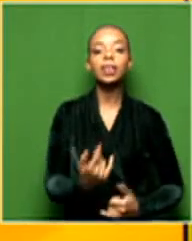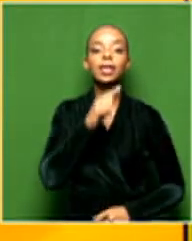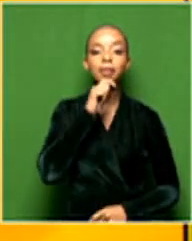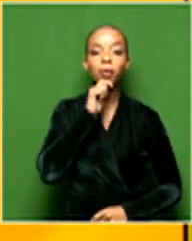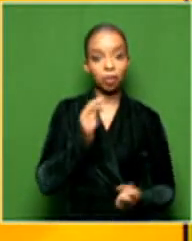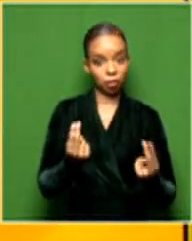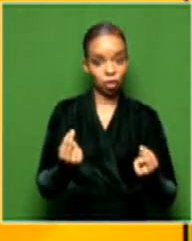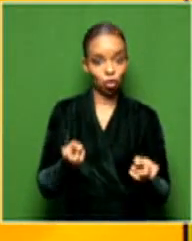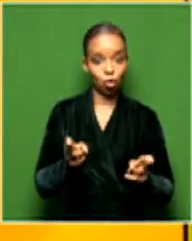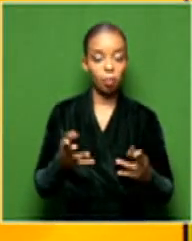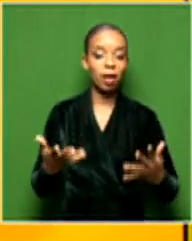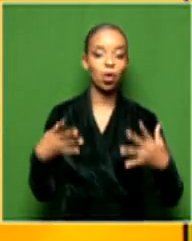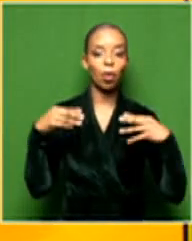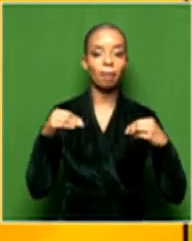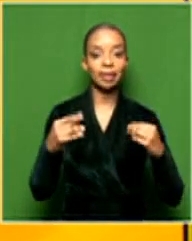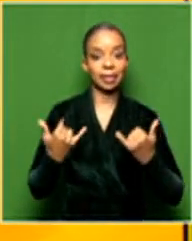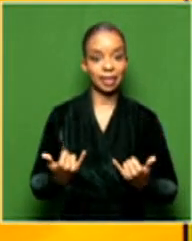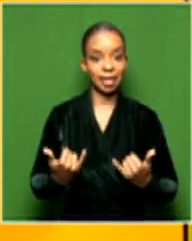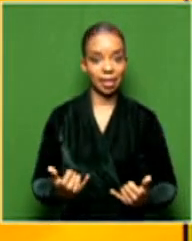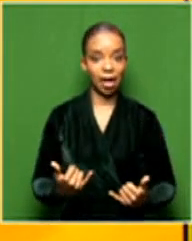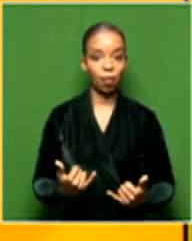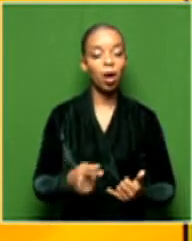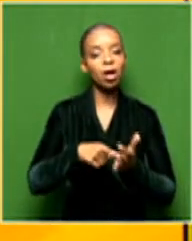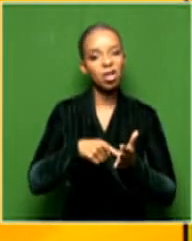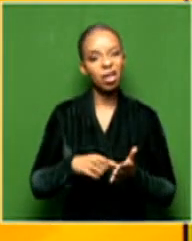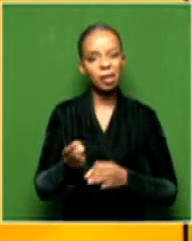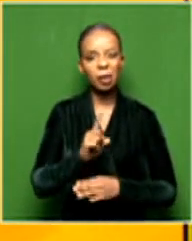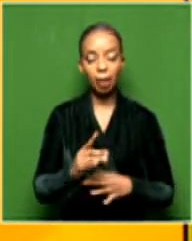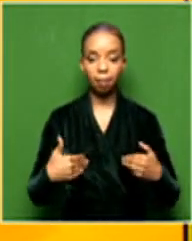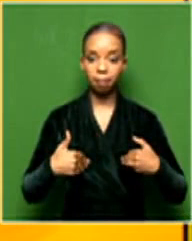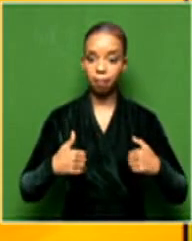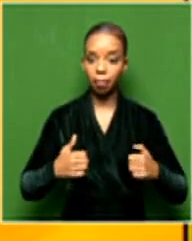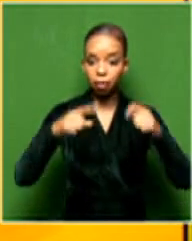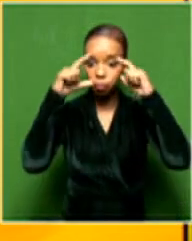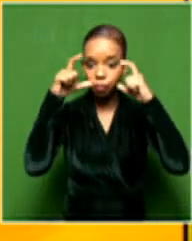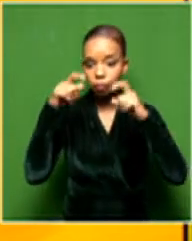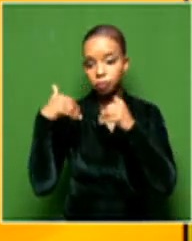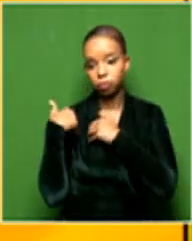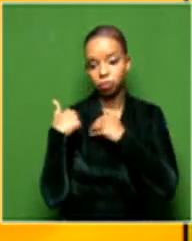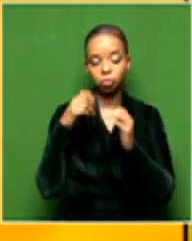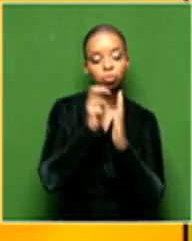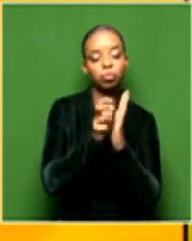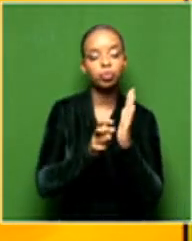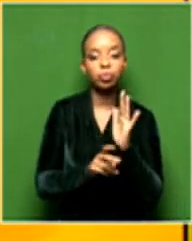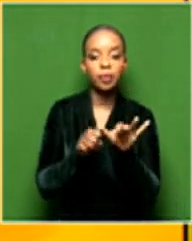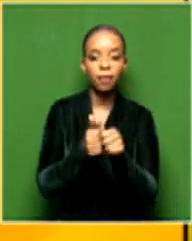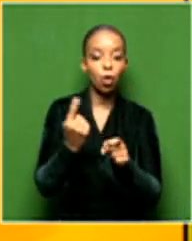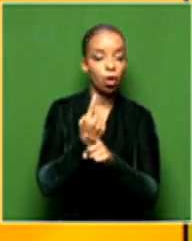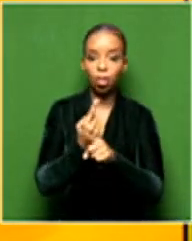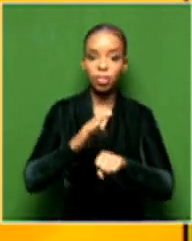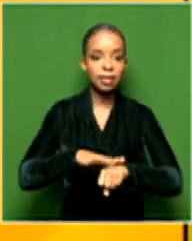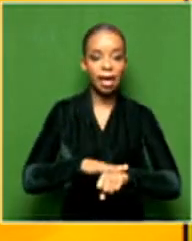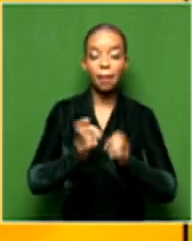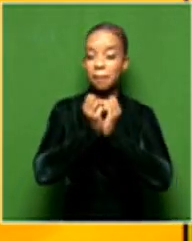The new normal for businesses right now, requires stringent health and hygiene protocols be followed at all times. So